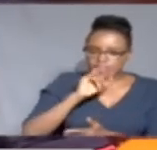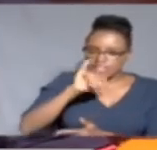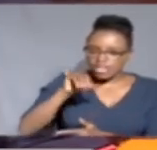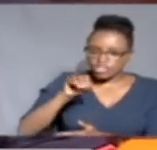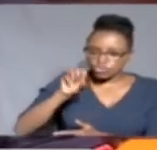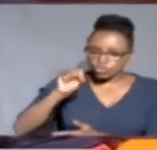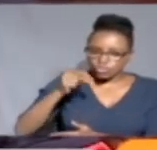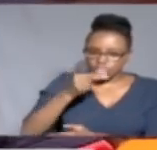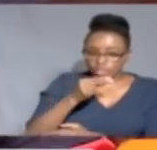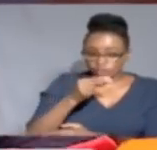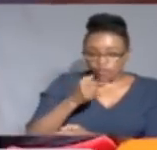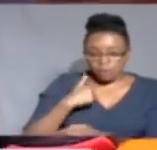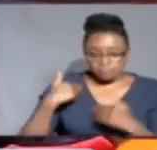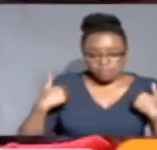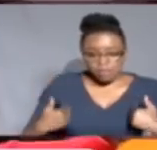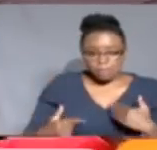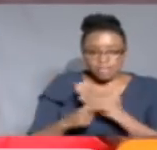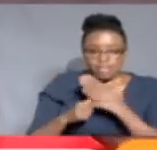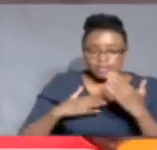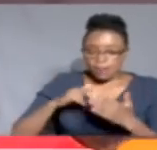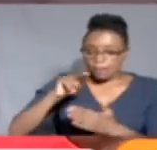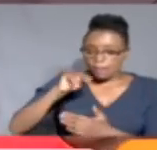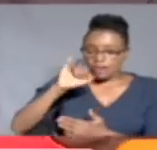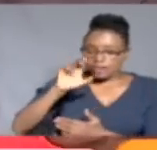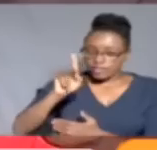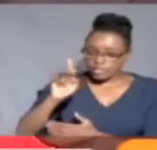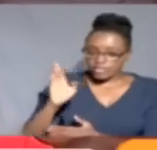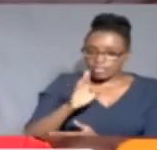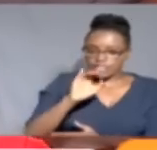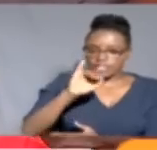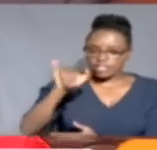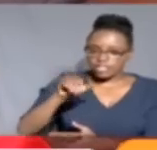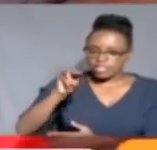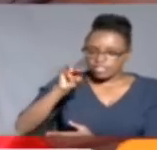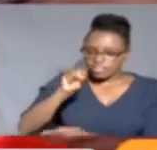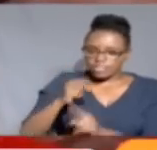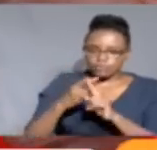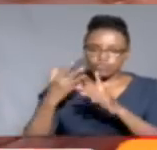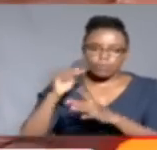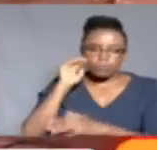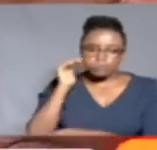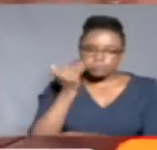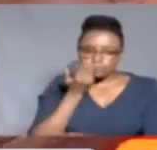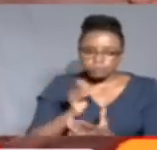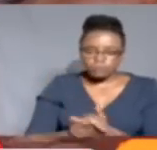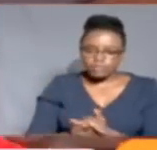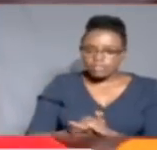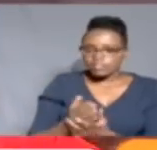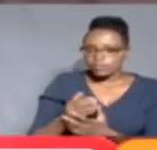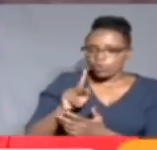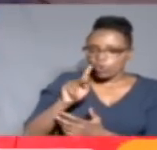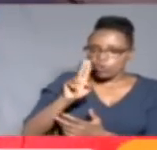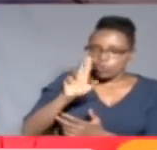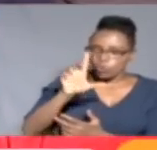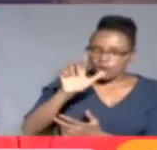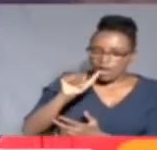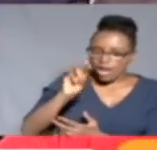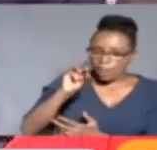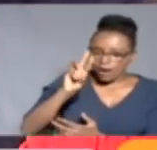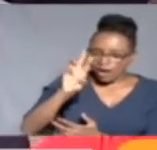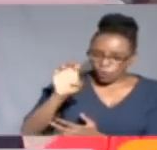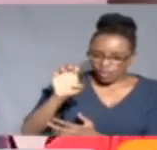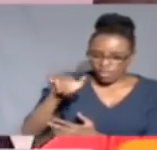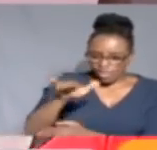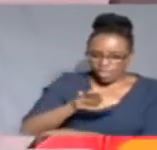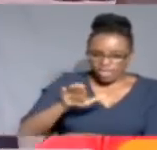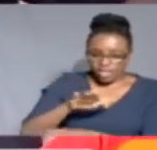here. So my name's Nicky James from Misiolo, Pale Kulamawe. For me,